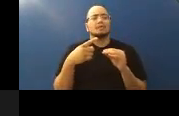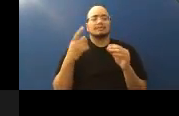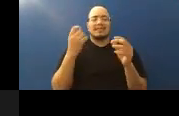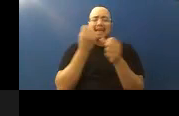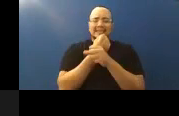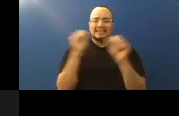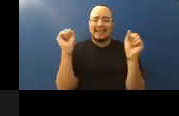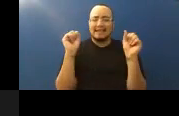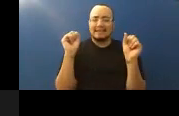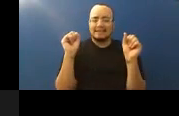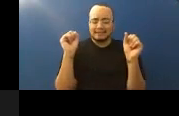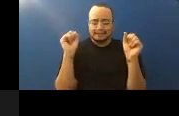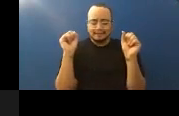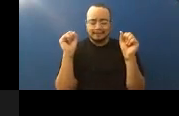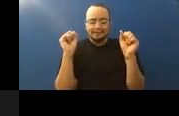how people